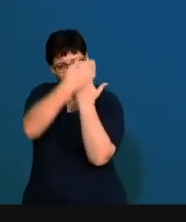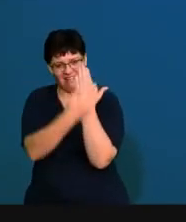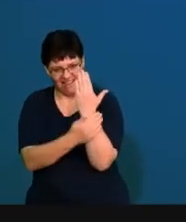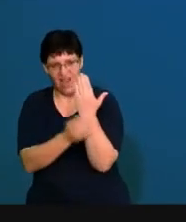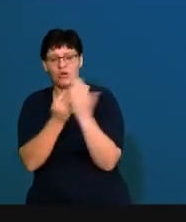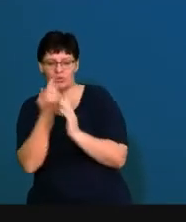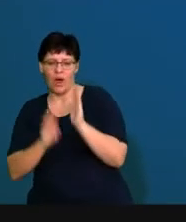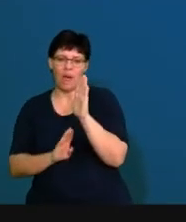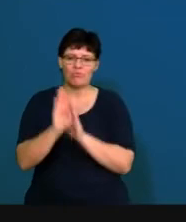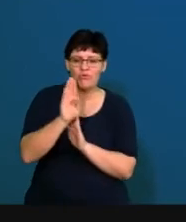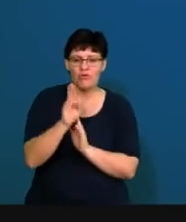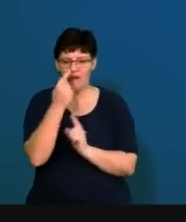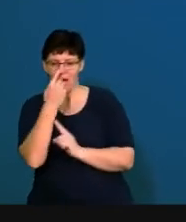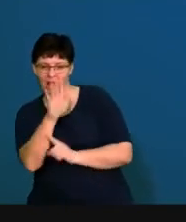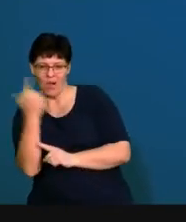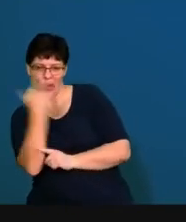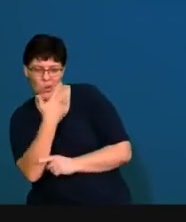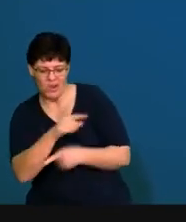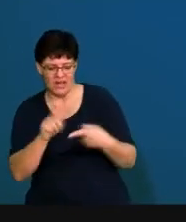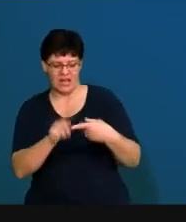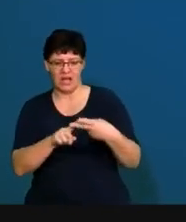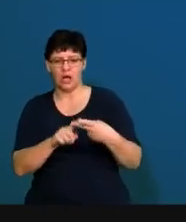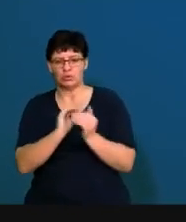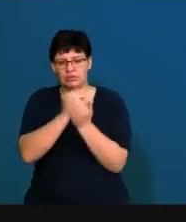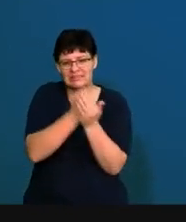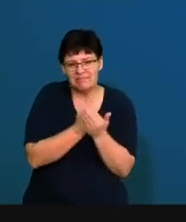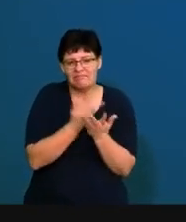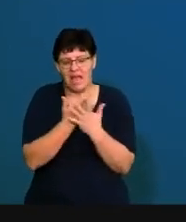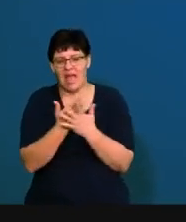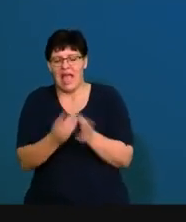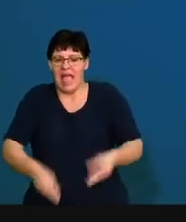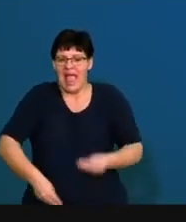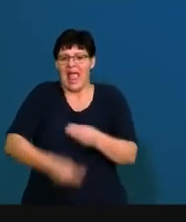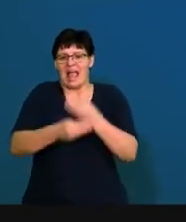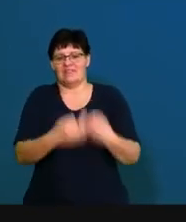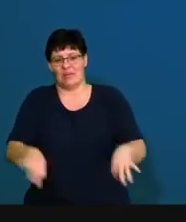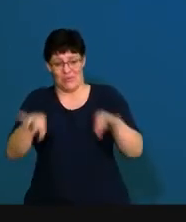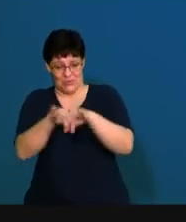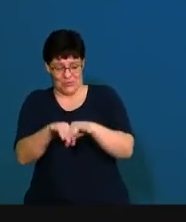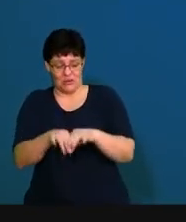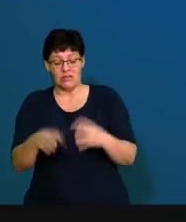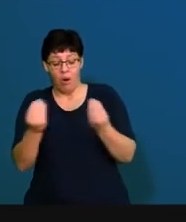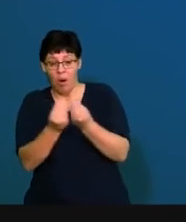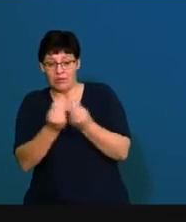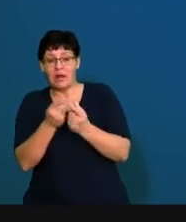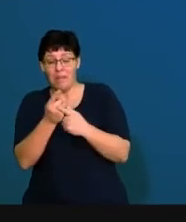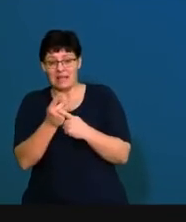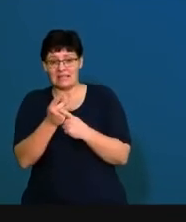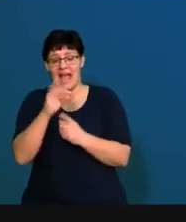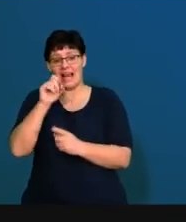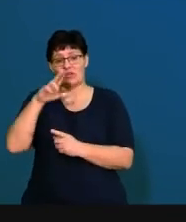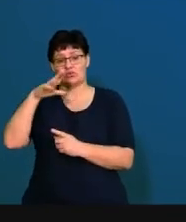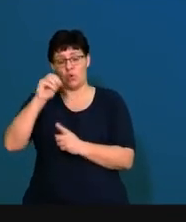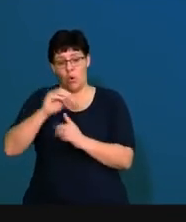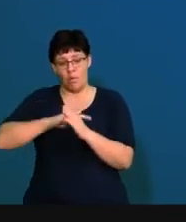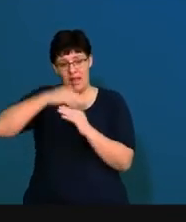the appearance, to preserve, to add value to a material. So remember that the object that needs to be